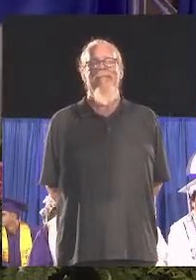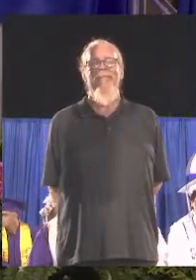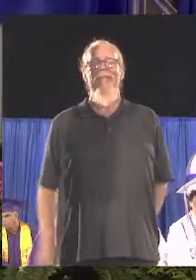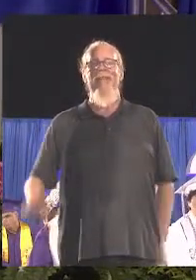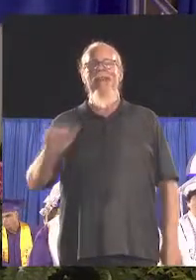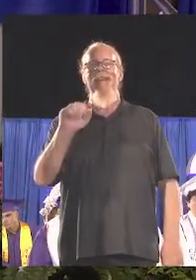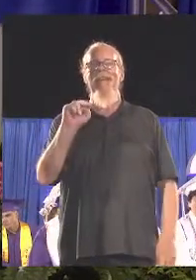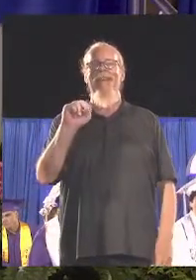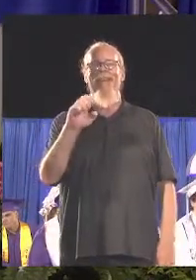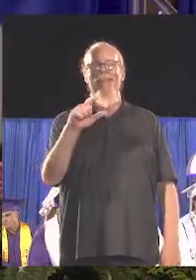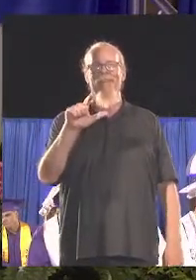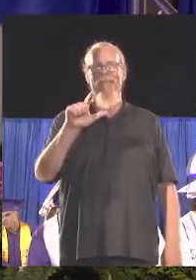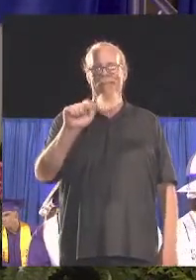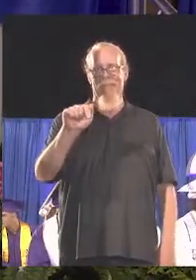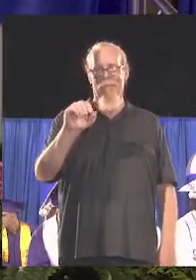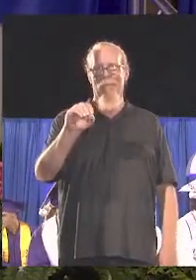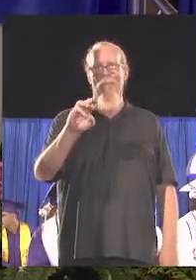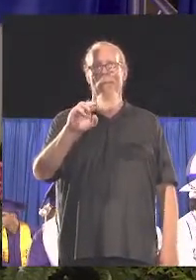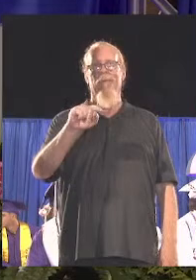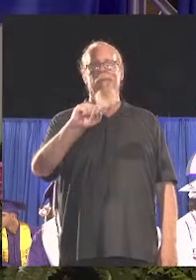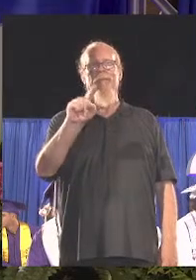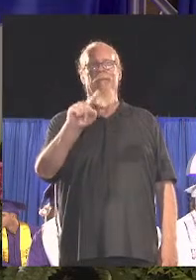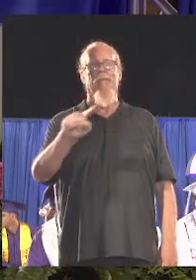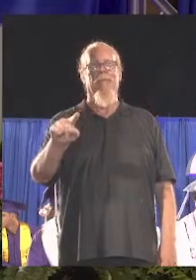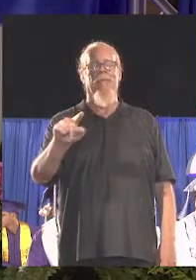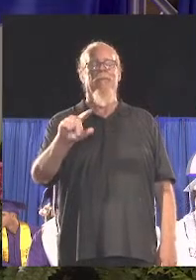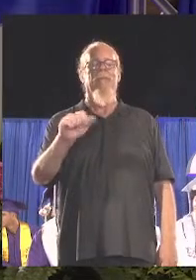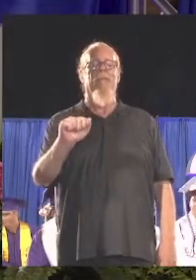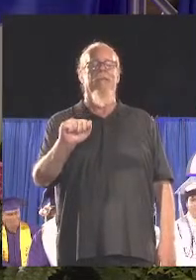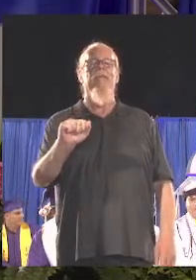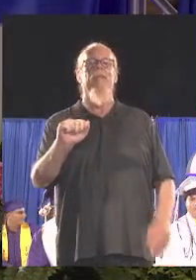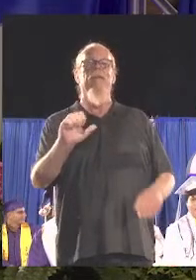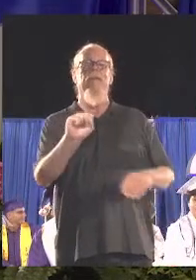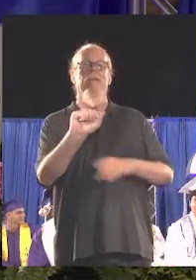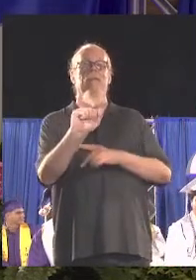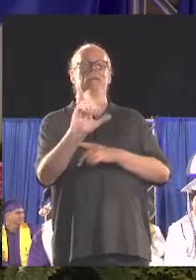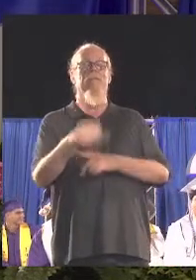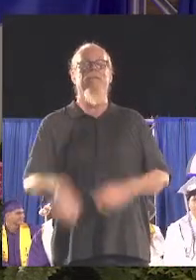Angela Ortega, San Antonio College.